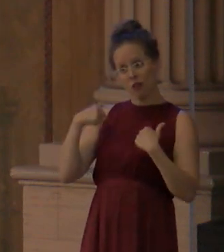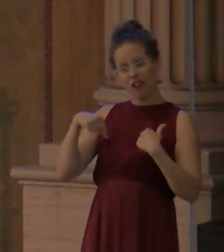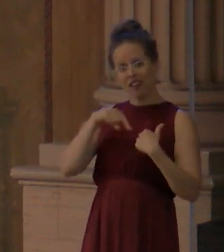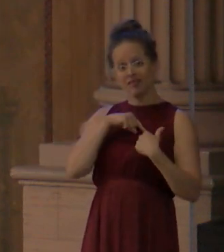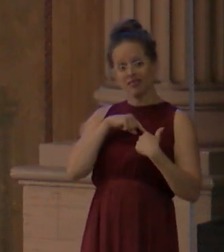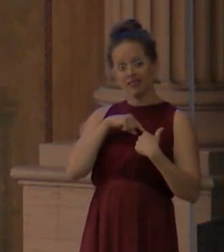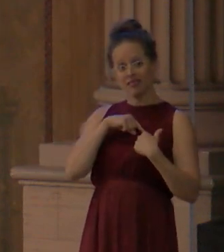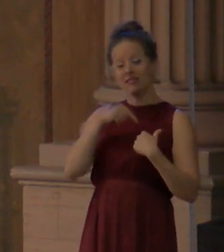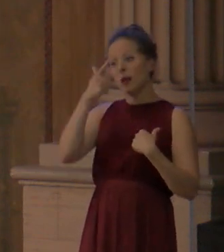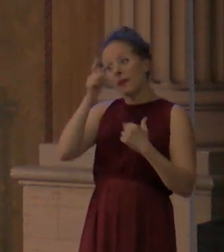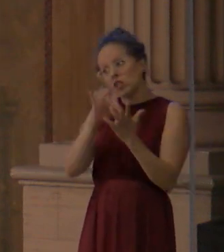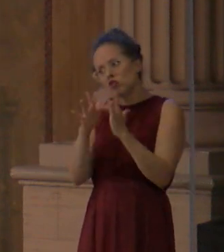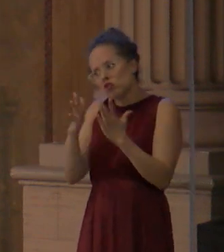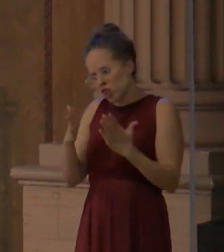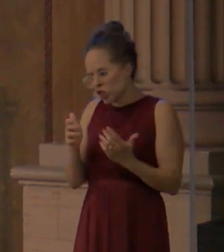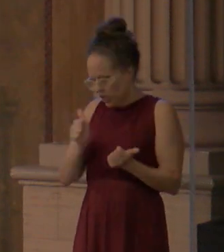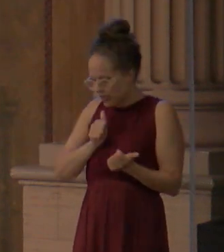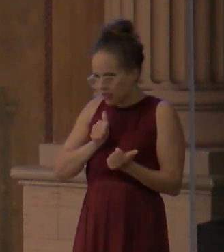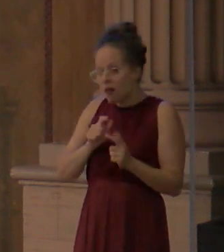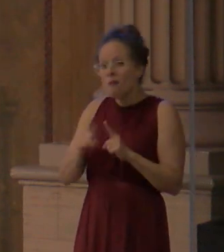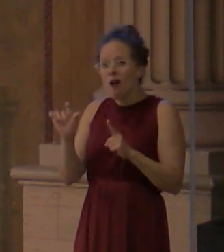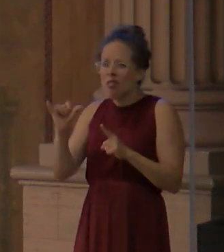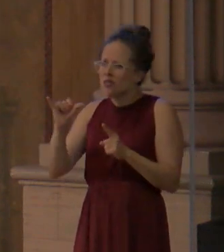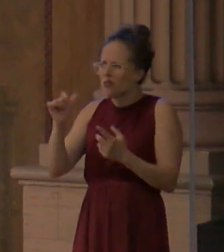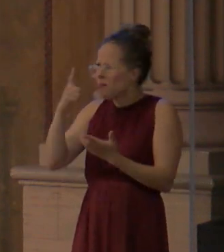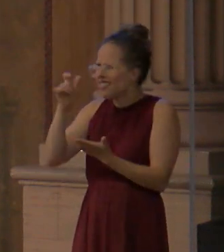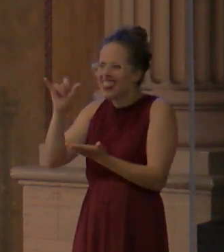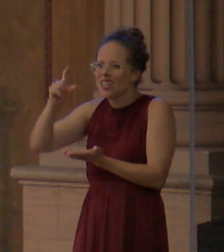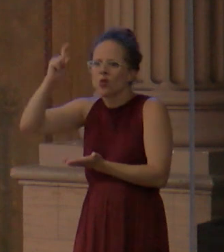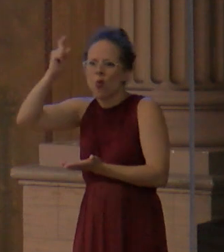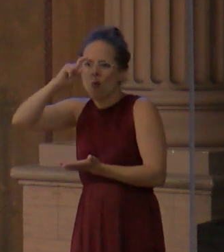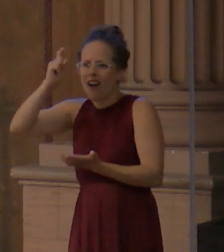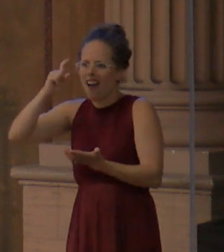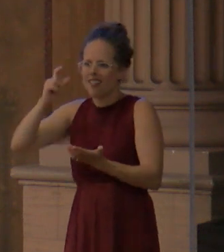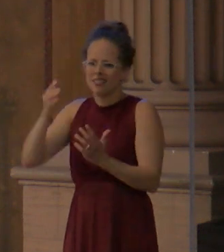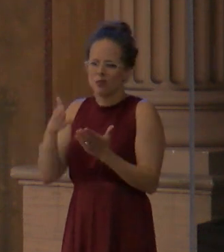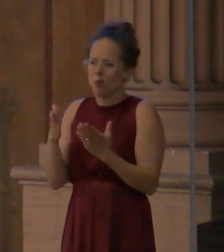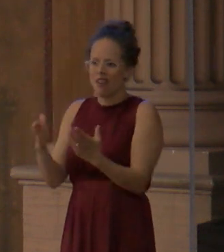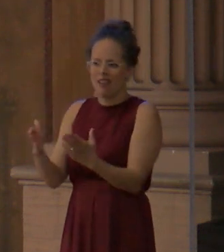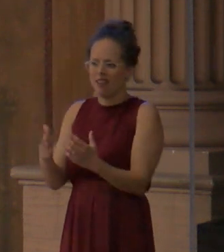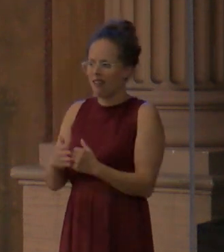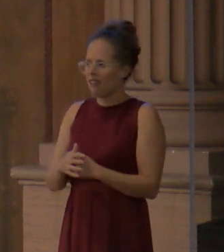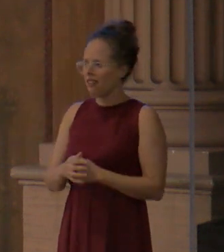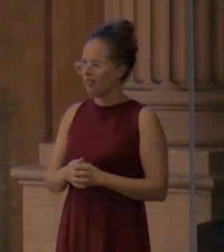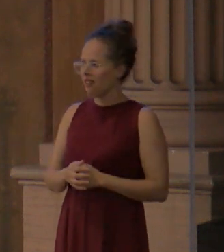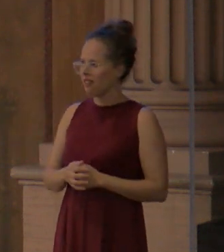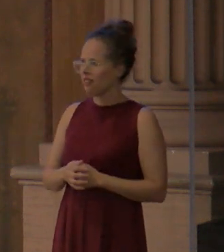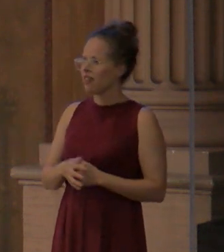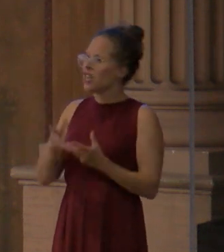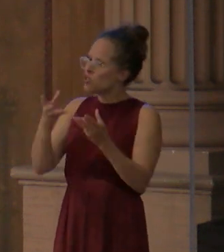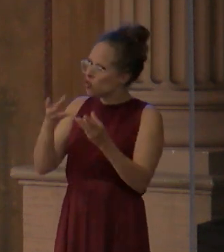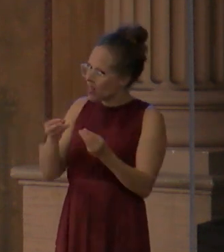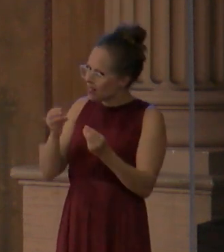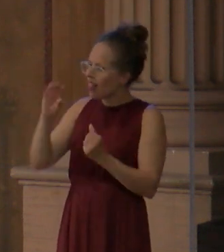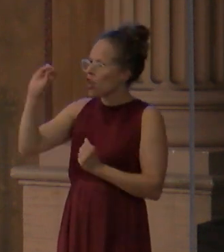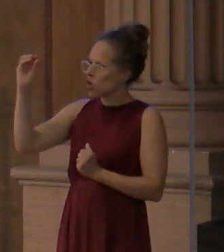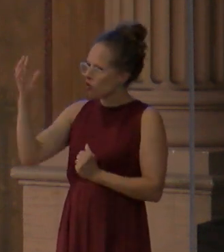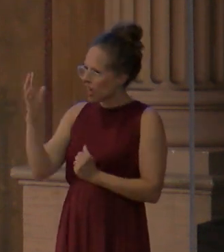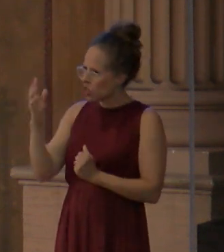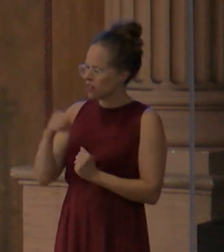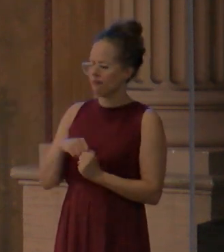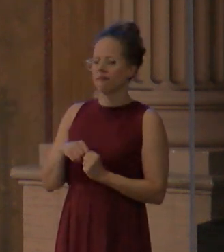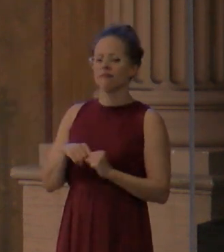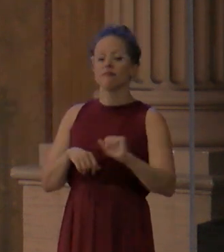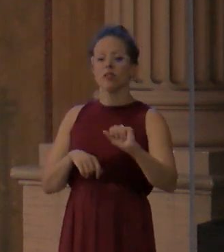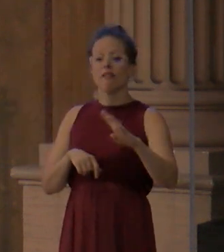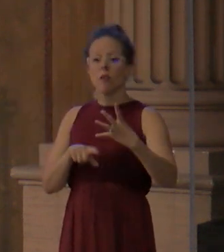wise. Again, wise and Christian speech is gentle and gracious. Gentle and gracious. Fourth thing, wise